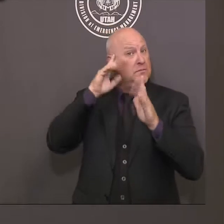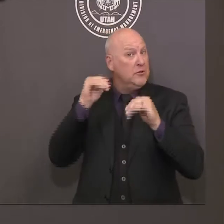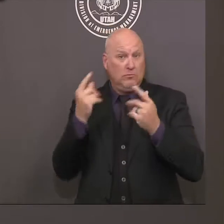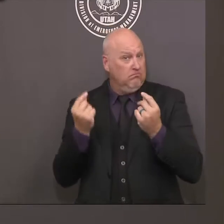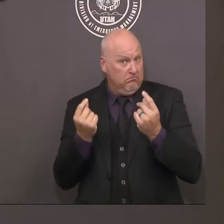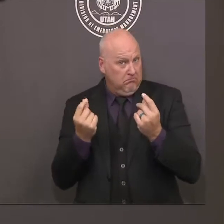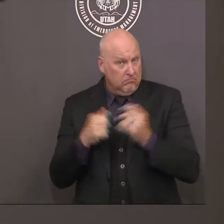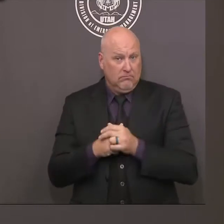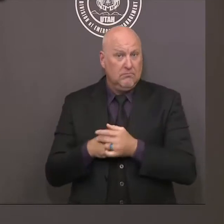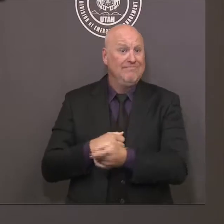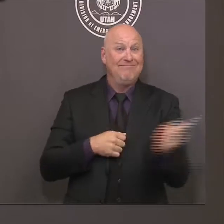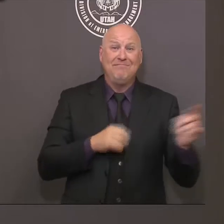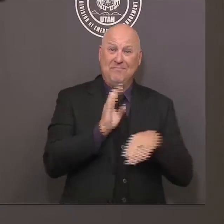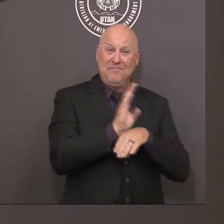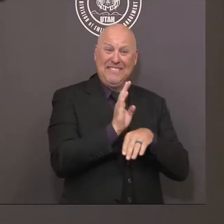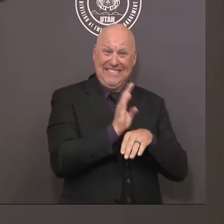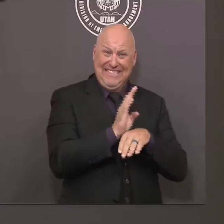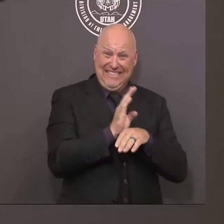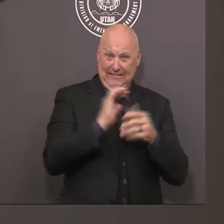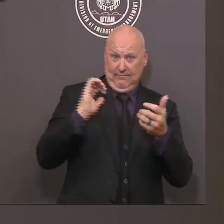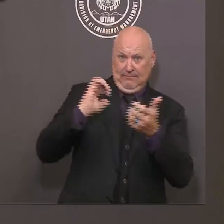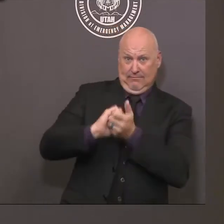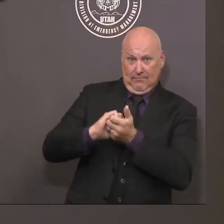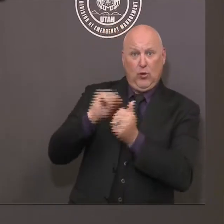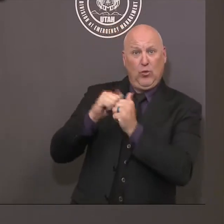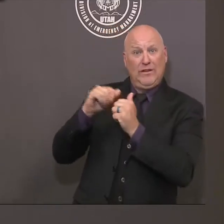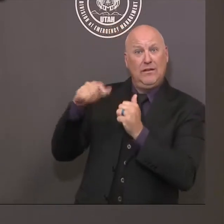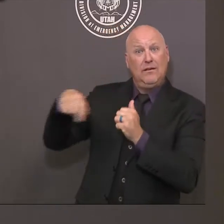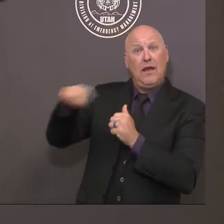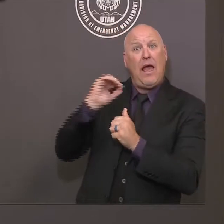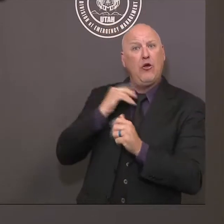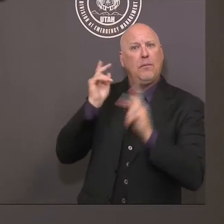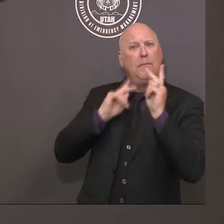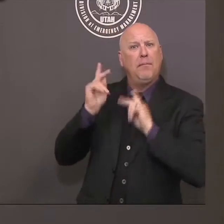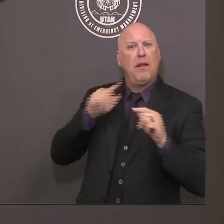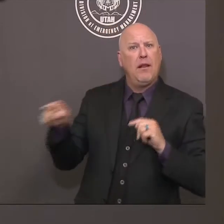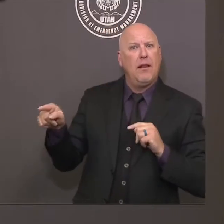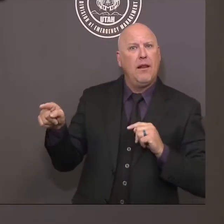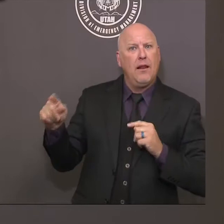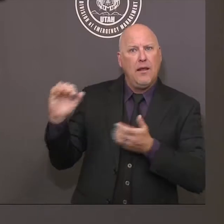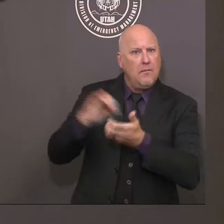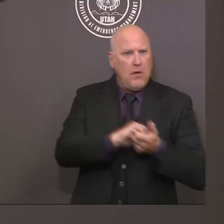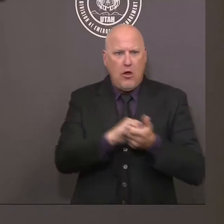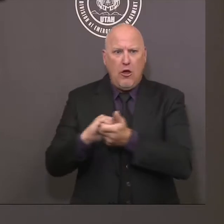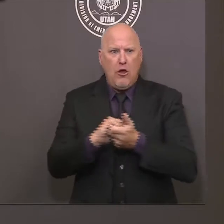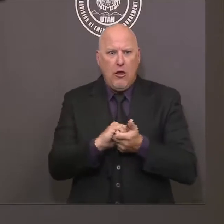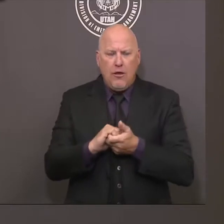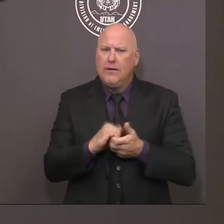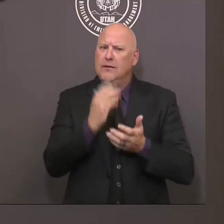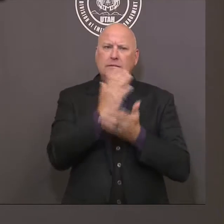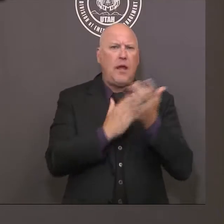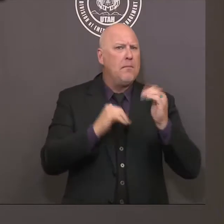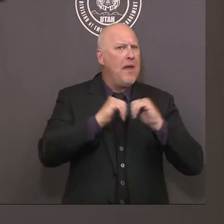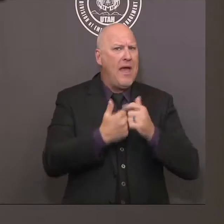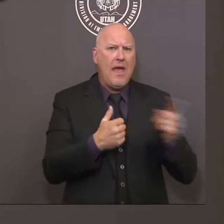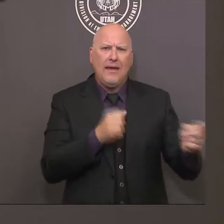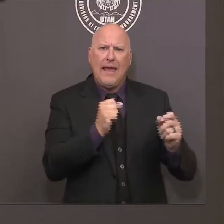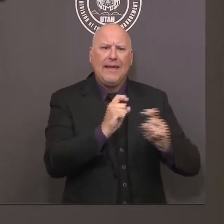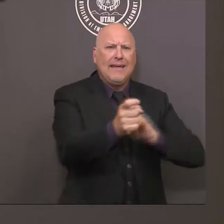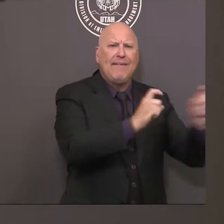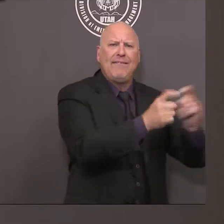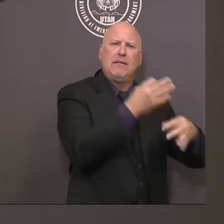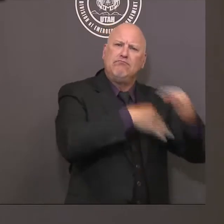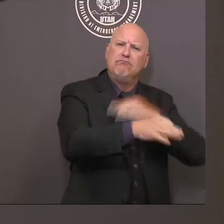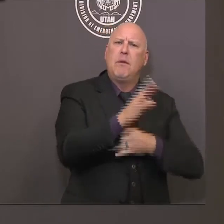with the citizens of the state of Utah and gives back to our citizens. These CARES funds must be spent by the end